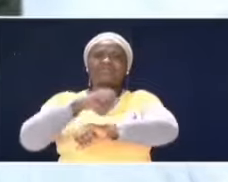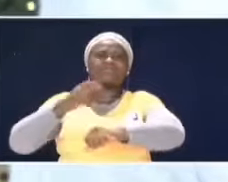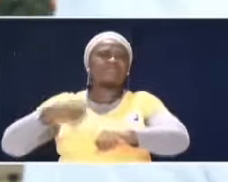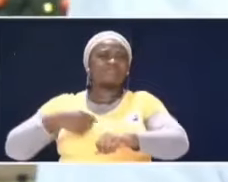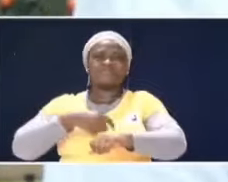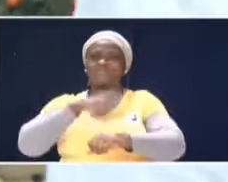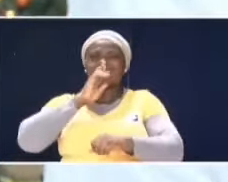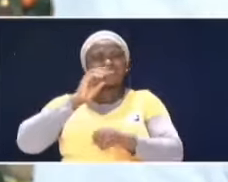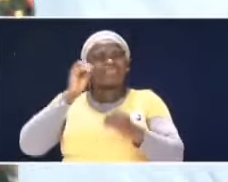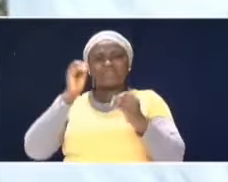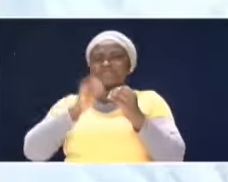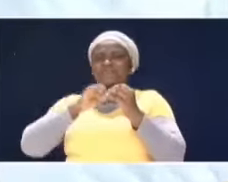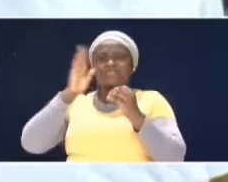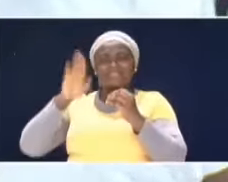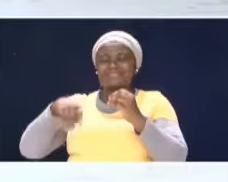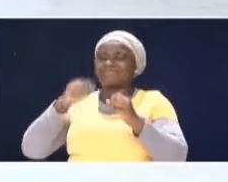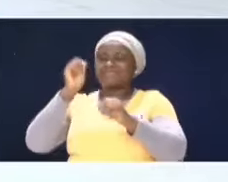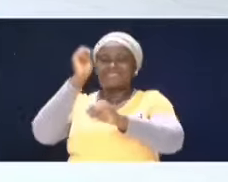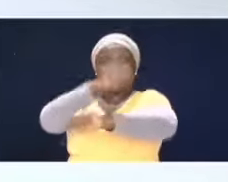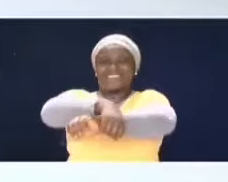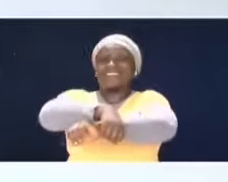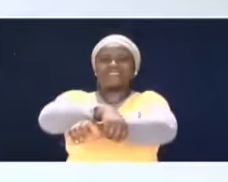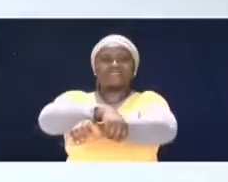How are you a secular?